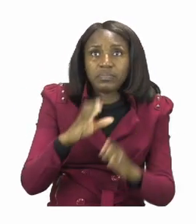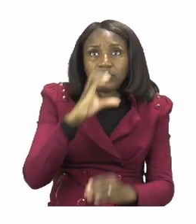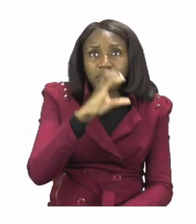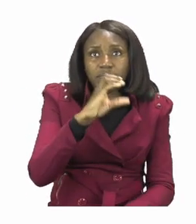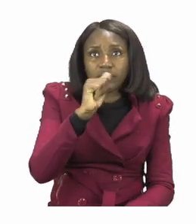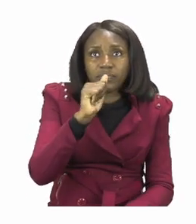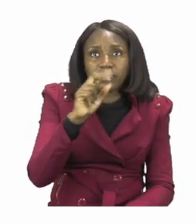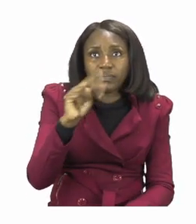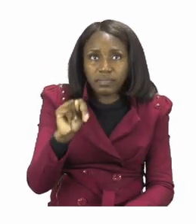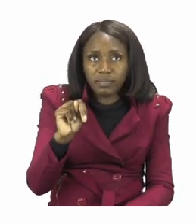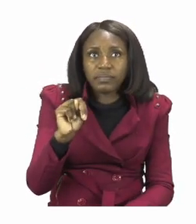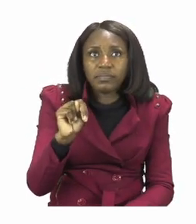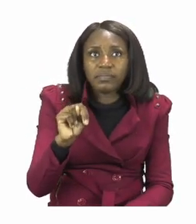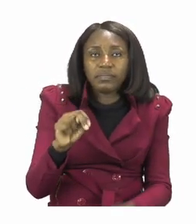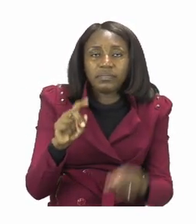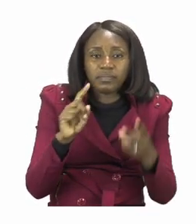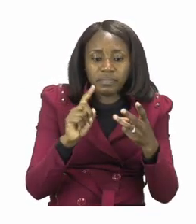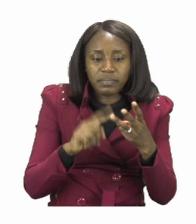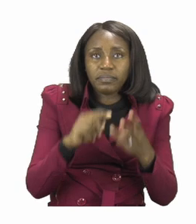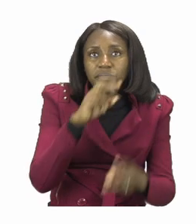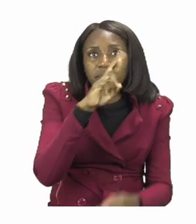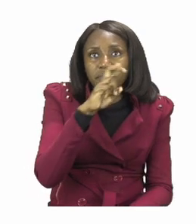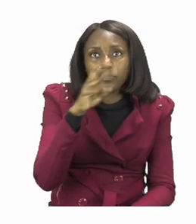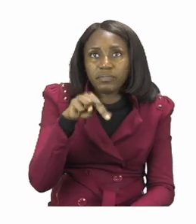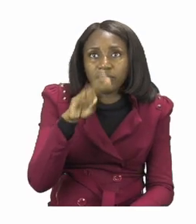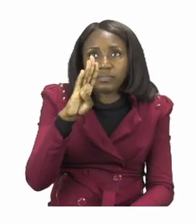can, rub,